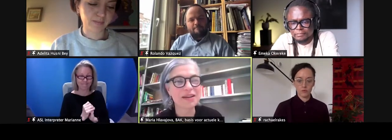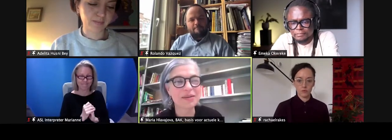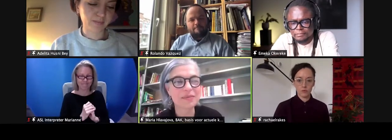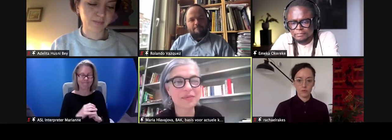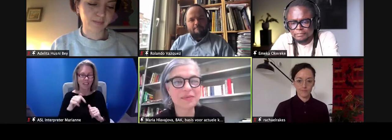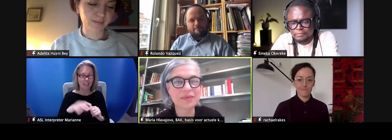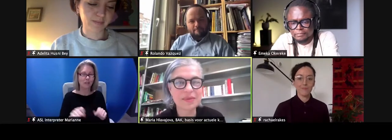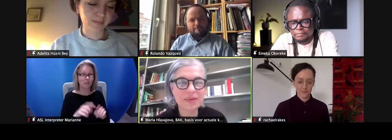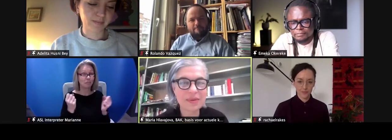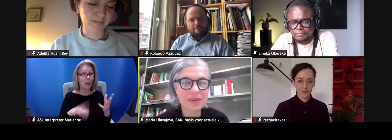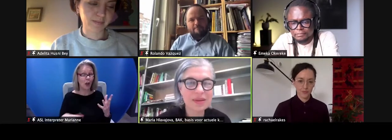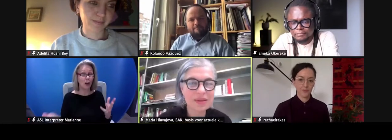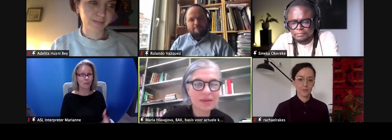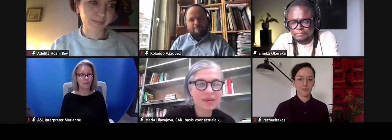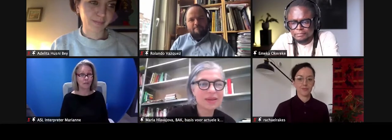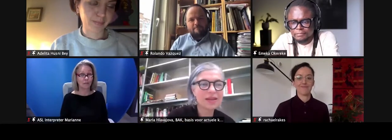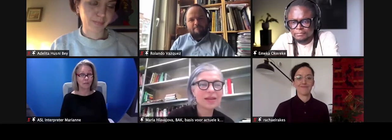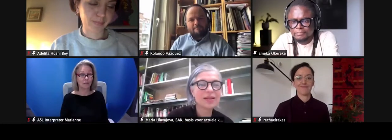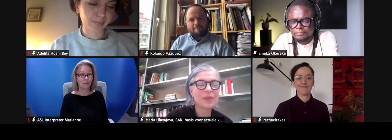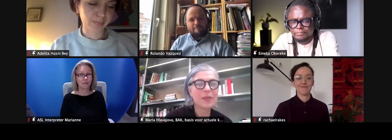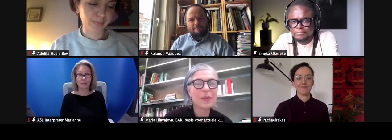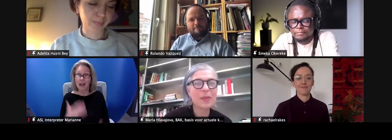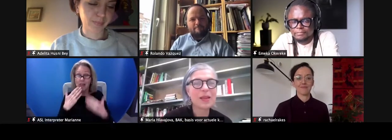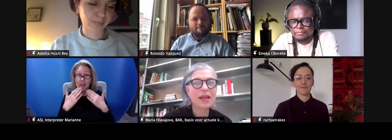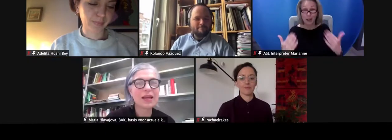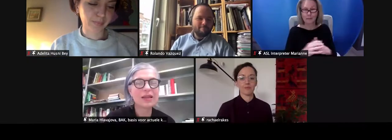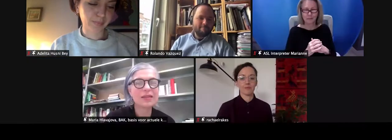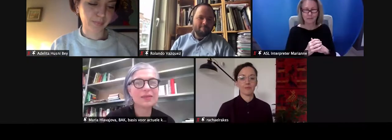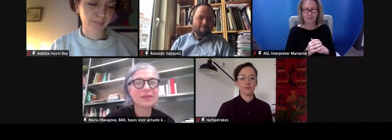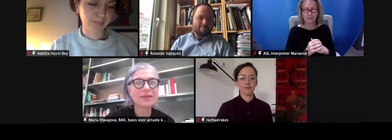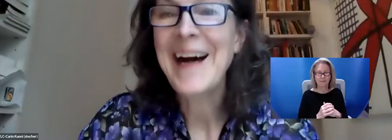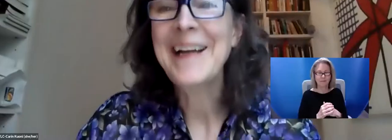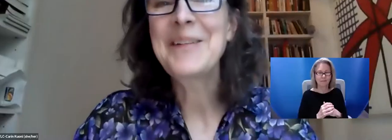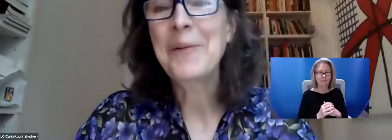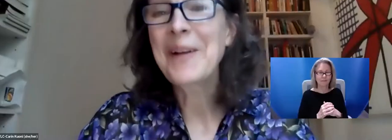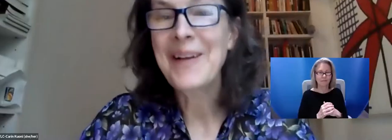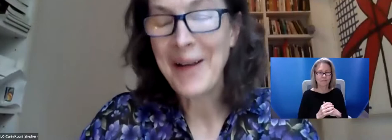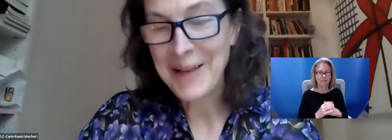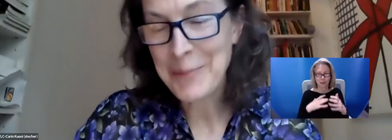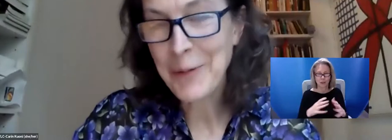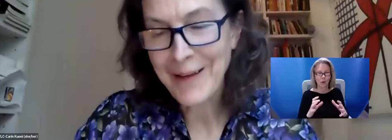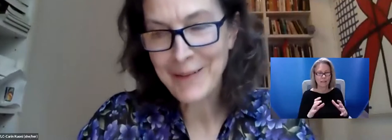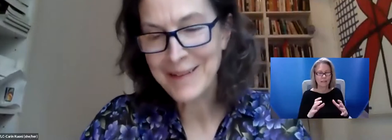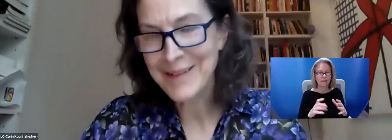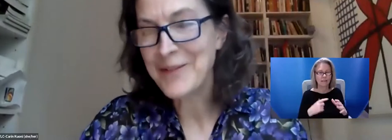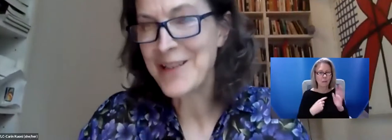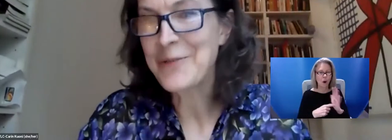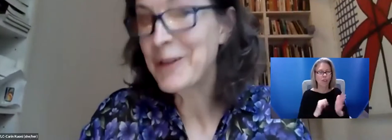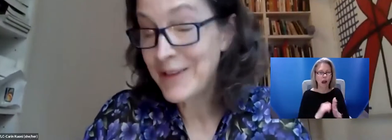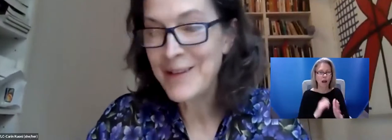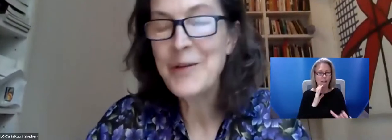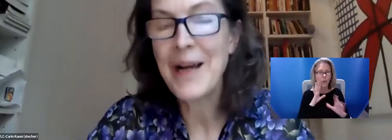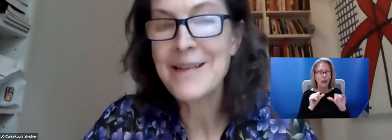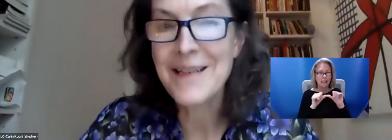many other. Mm-hmm. Great. Well, thank you very much, Maria. I don't want to neglect to point out that the